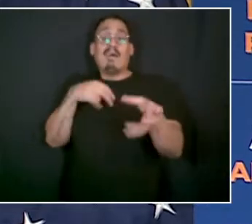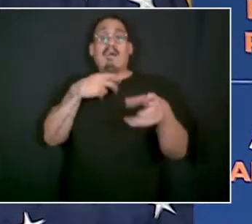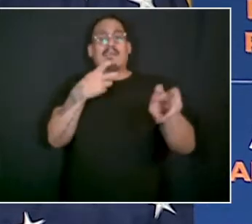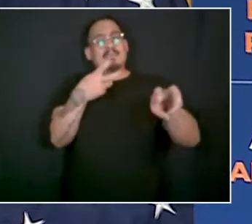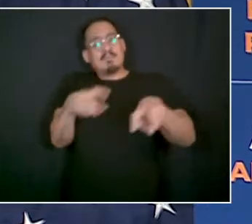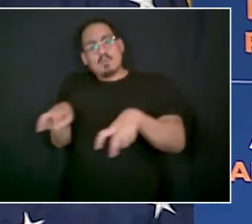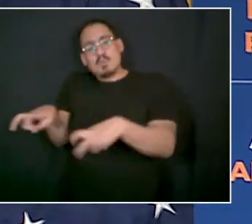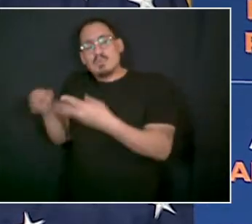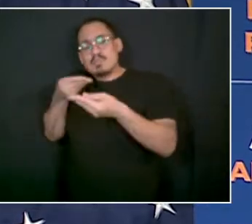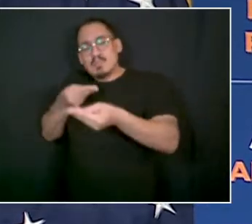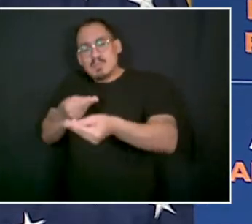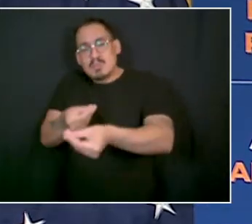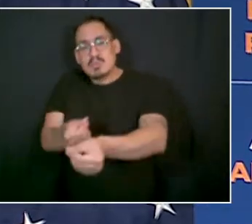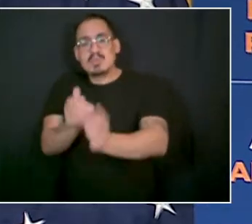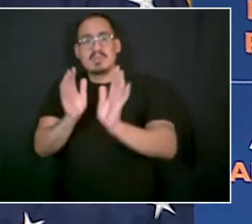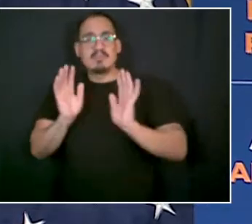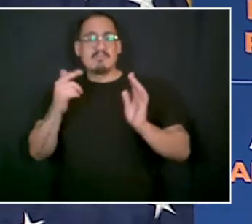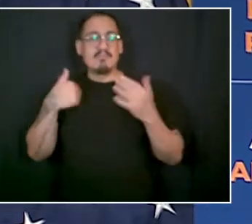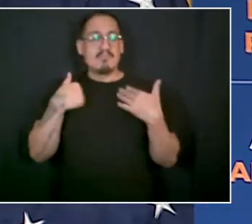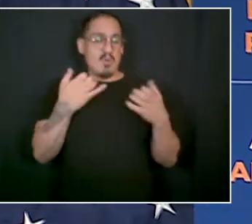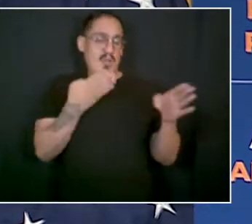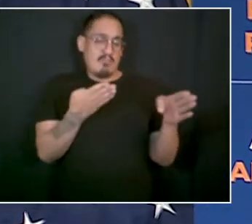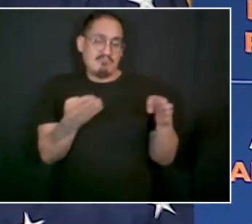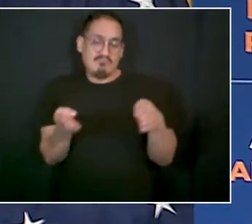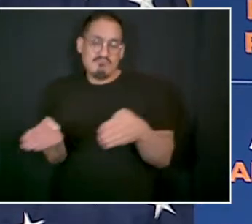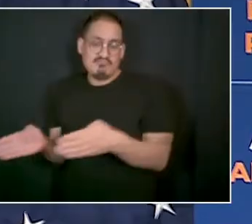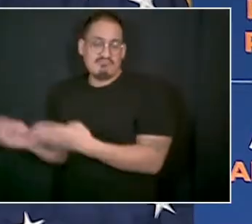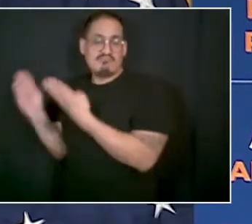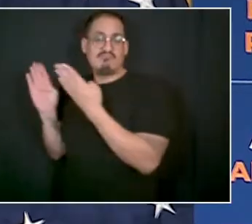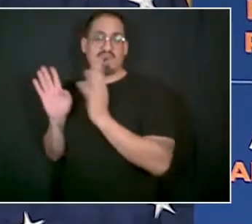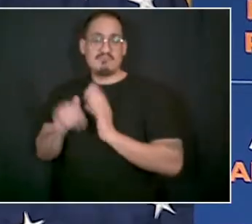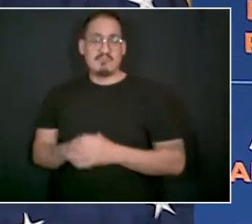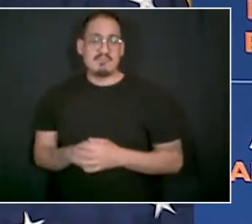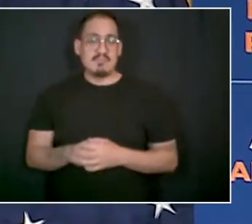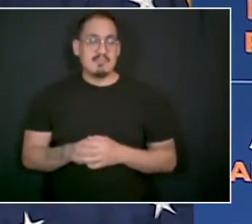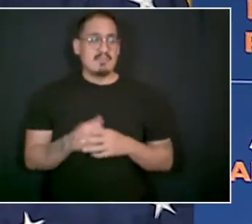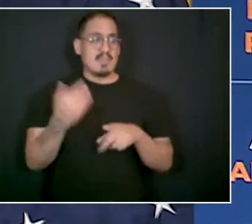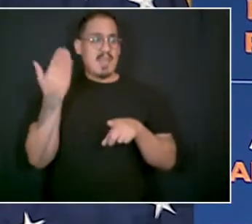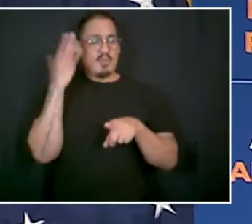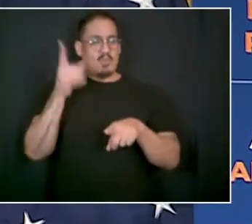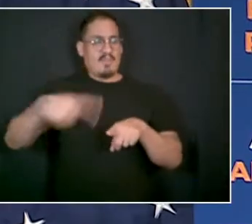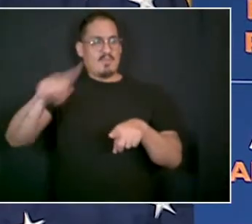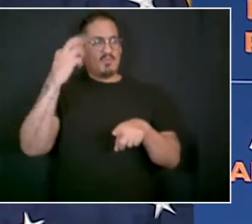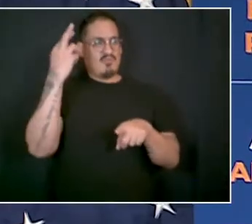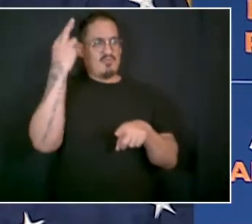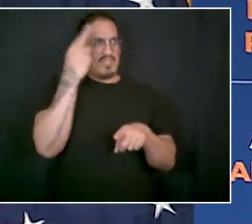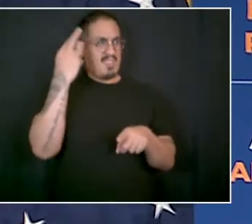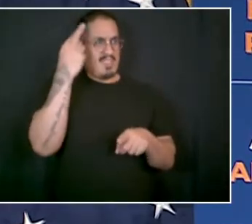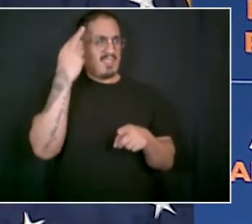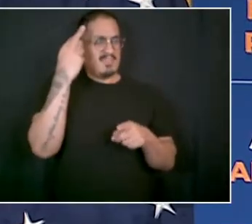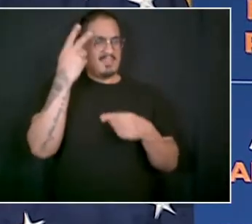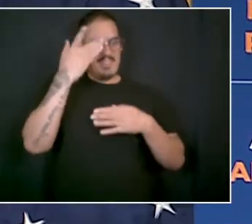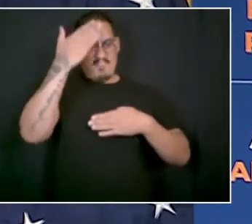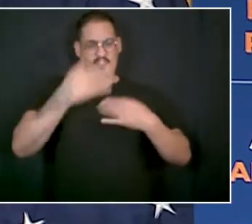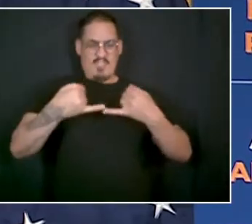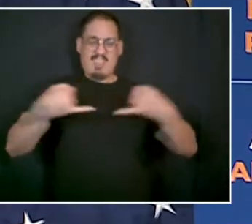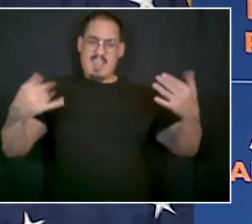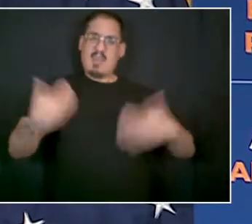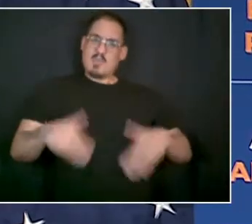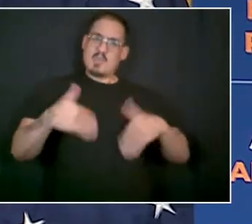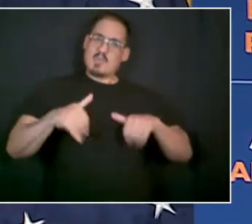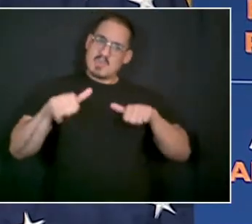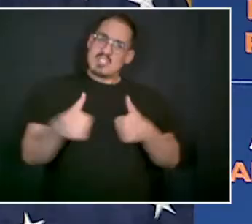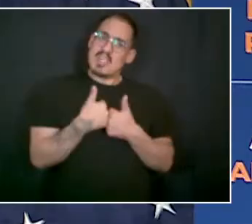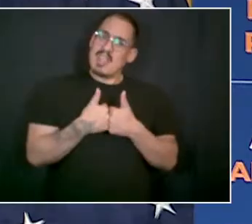on the front line is challenging. And listen, I don't know if you guys realize it. It's hard working for me. I'm a mayor on